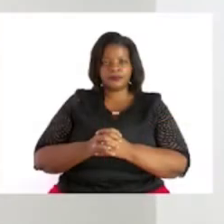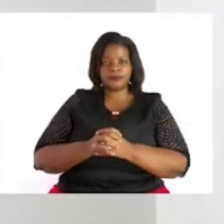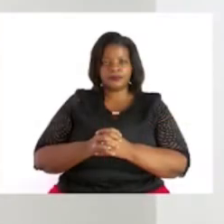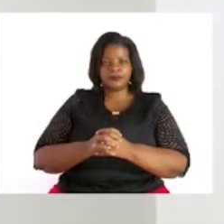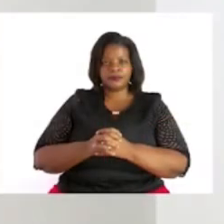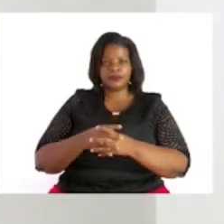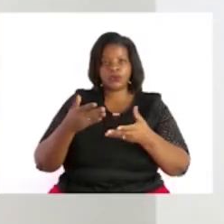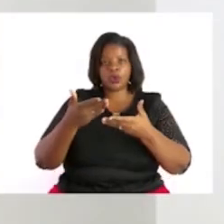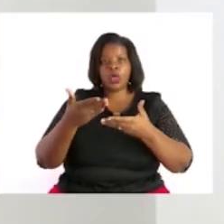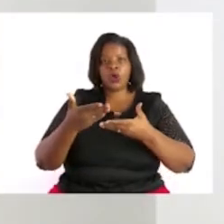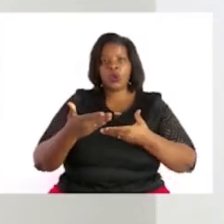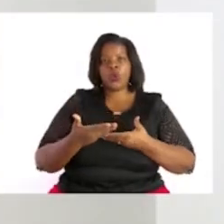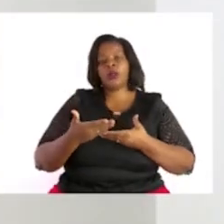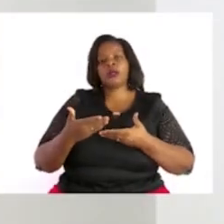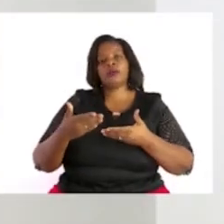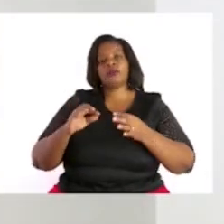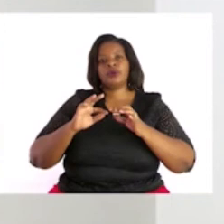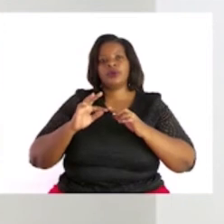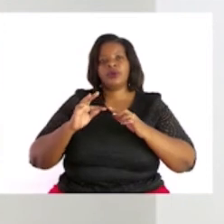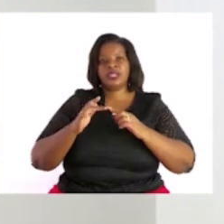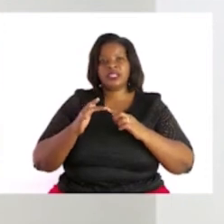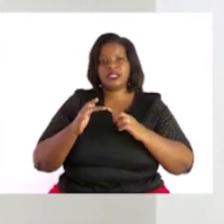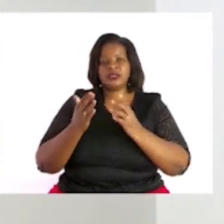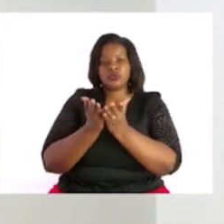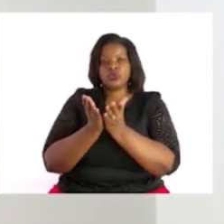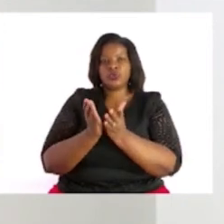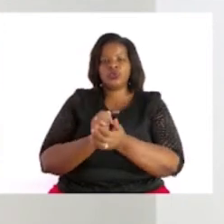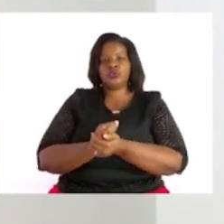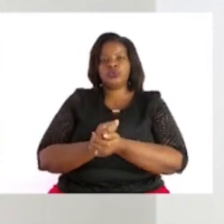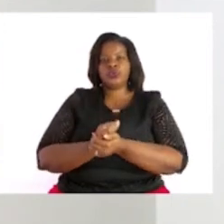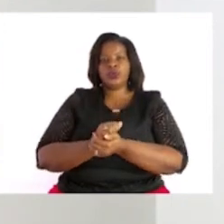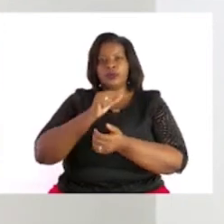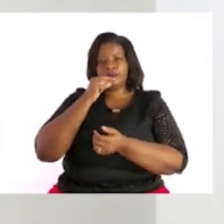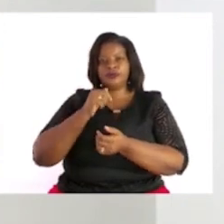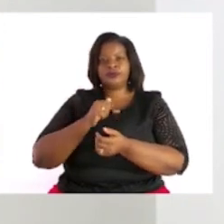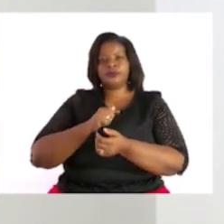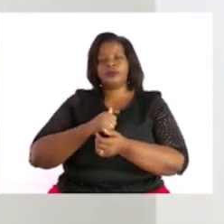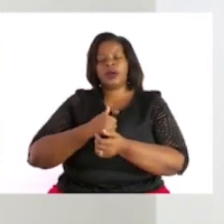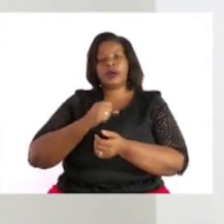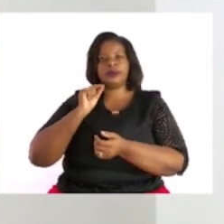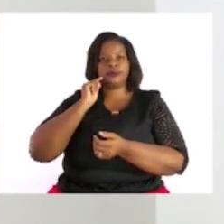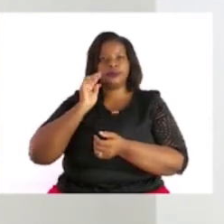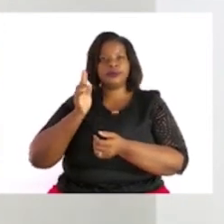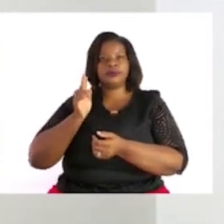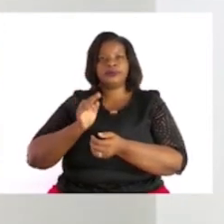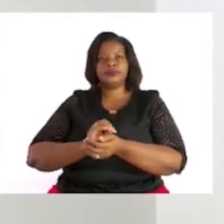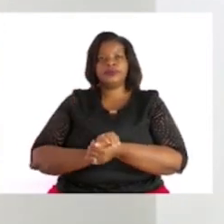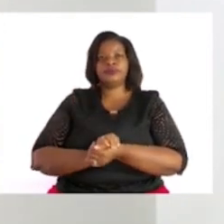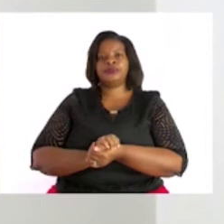Welcome to my zone online school. My name is Mr. Litwai Dumi, and welcome to my class and my friend.